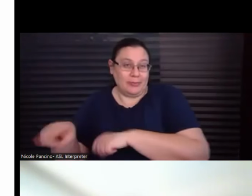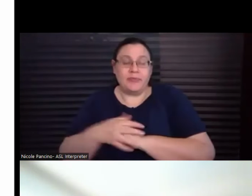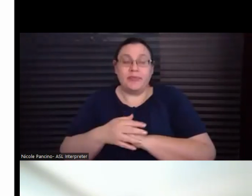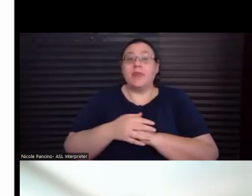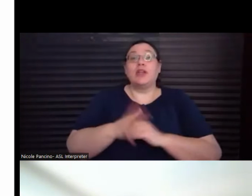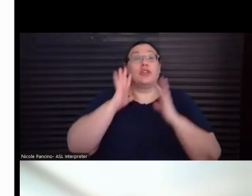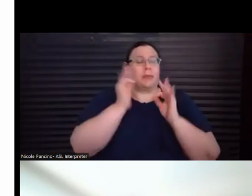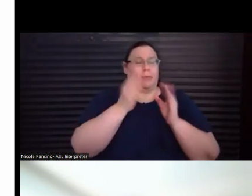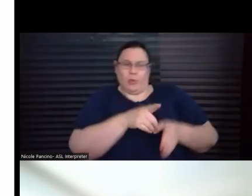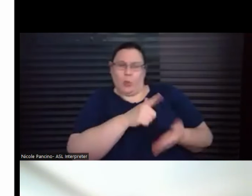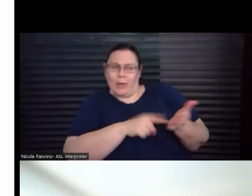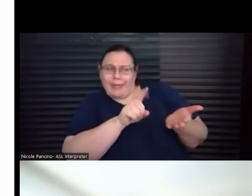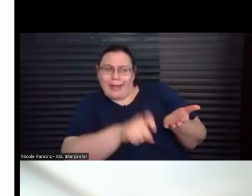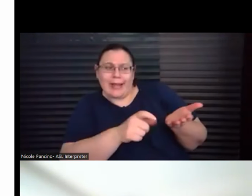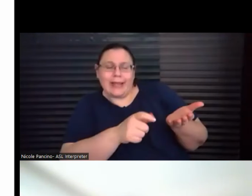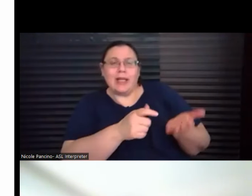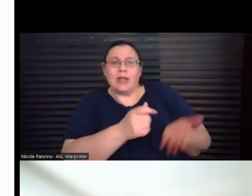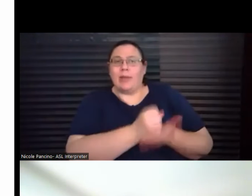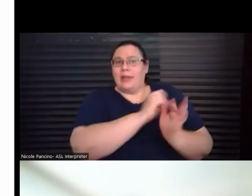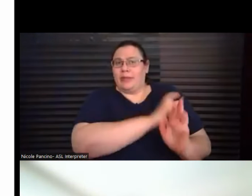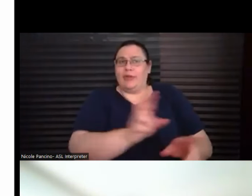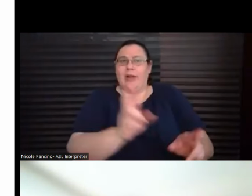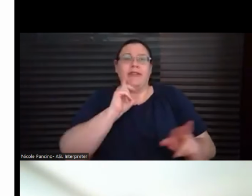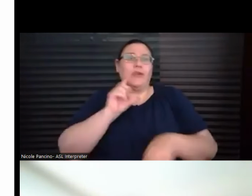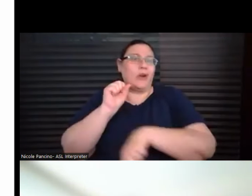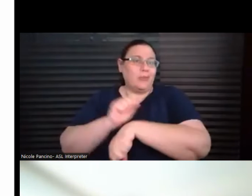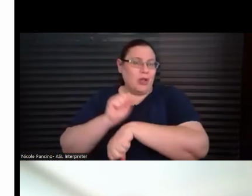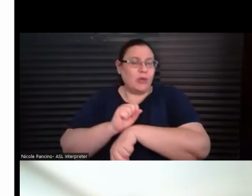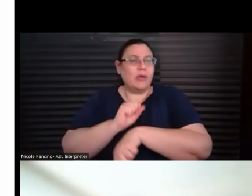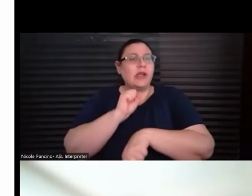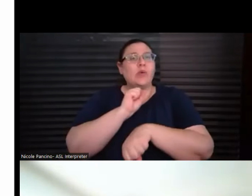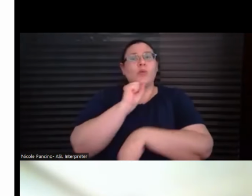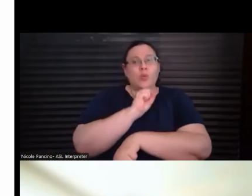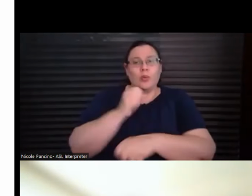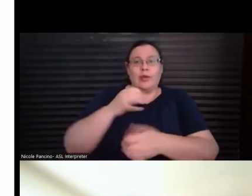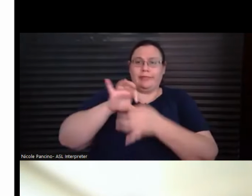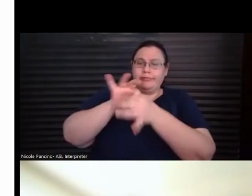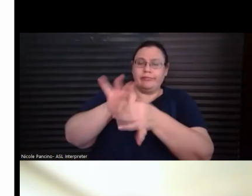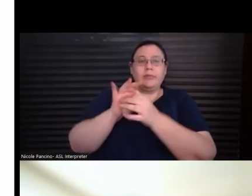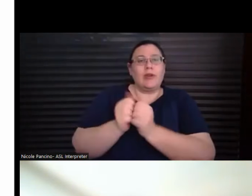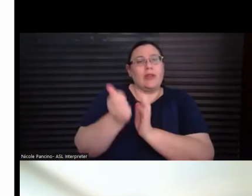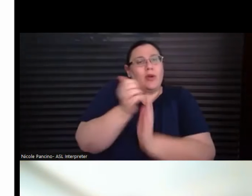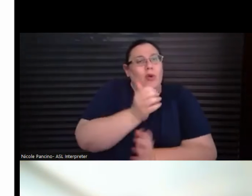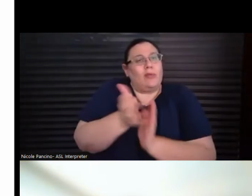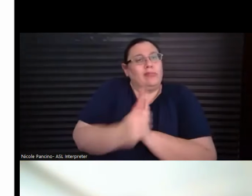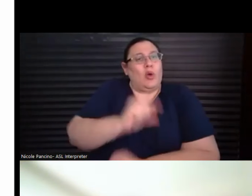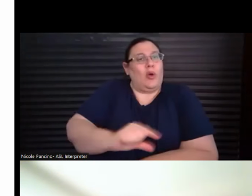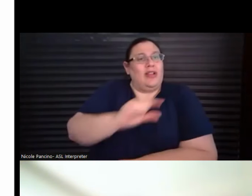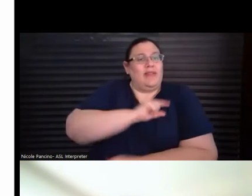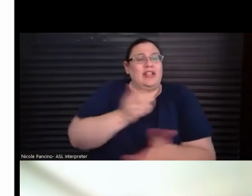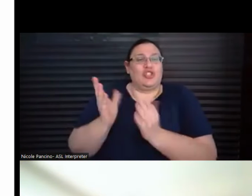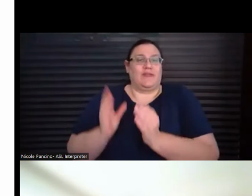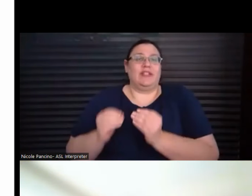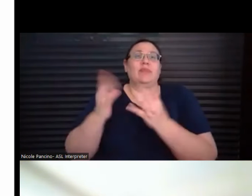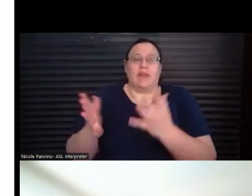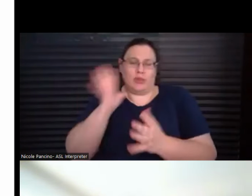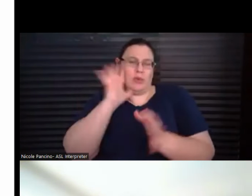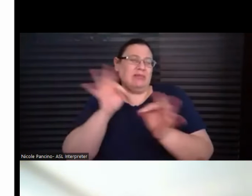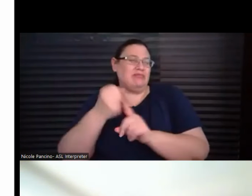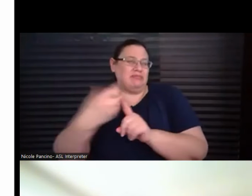needs, and to prepare them for employment, we partner with qualified service providers, which you will hear about a little later.